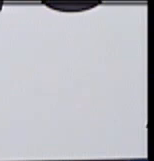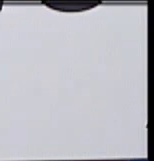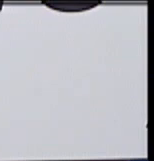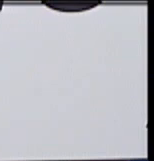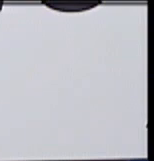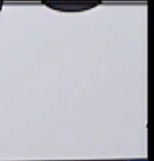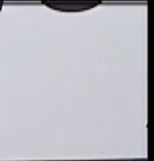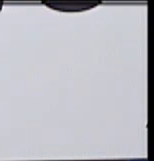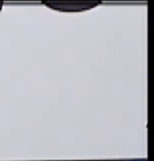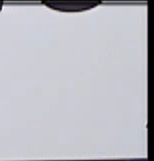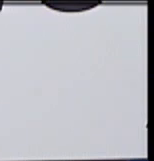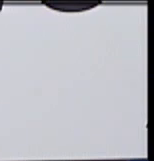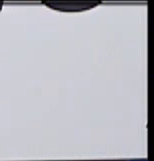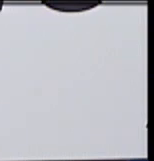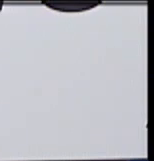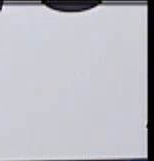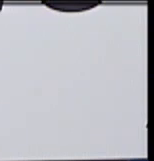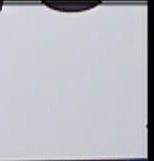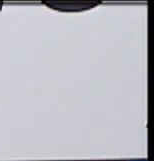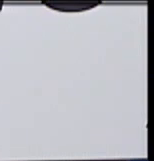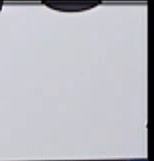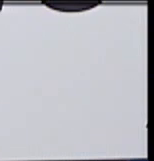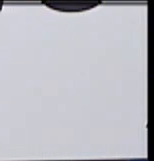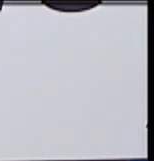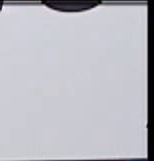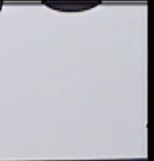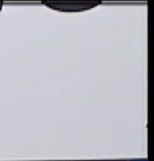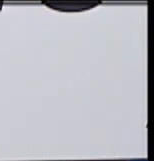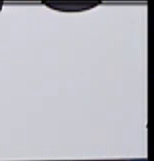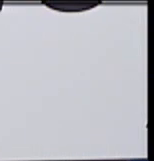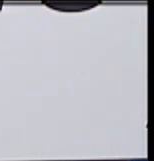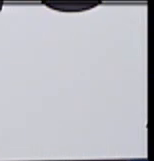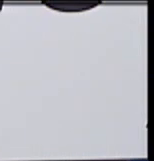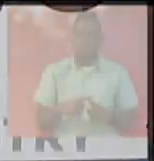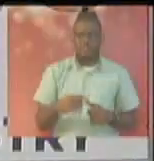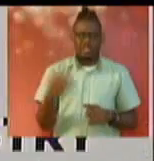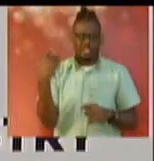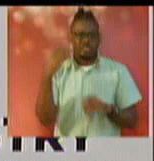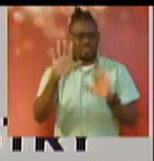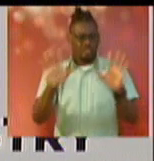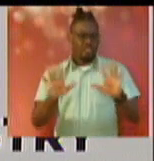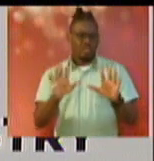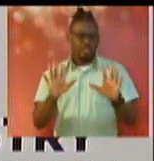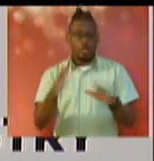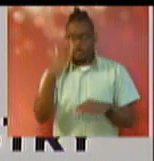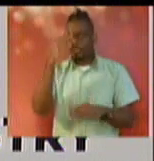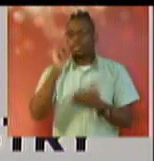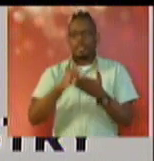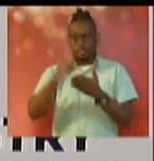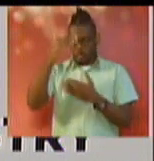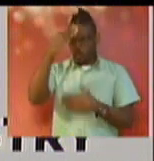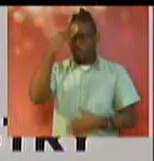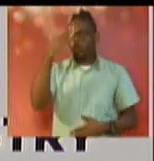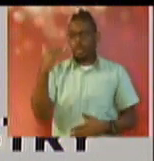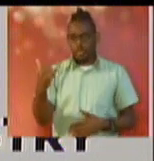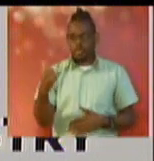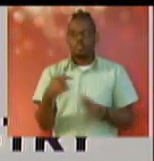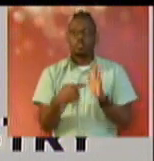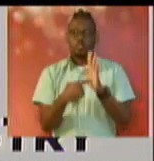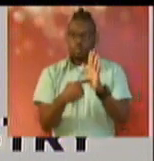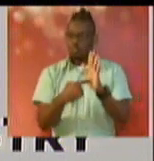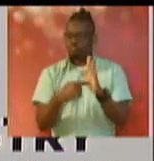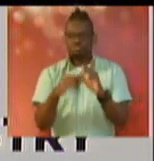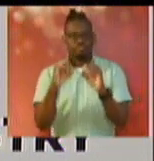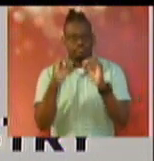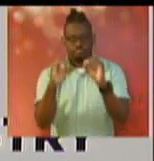COVID-19 is still very much active locally. As simple as that, it doesn't mean that there's no COVID in Trinidad and Tobago,